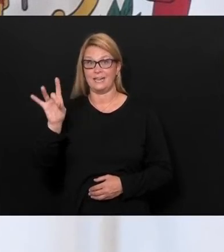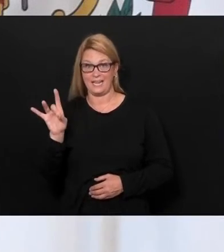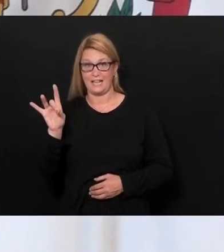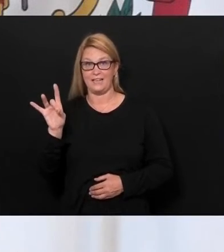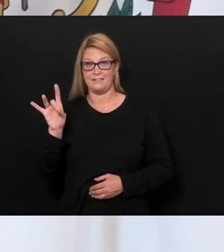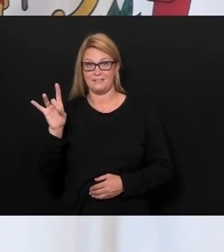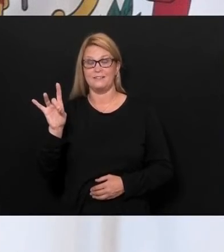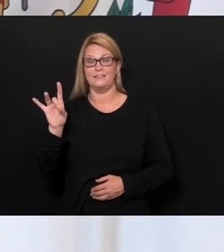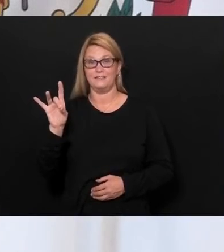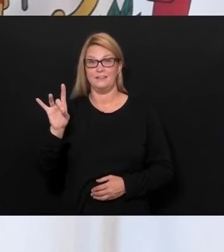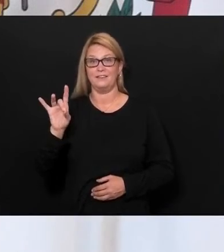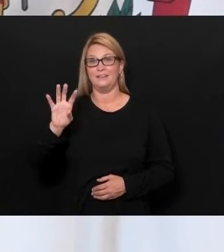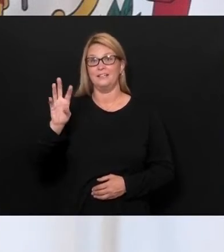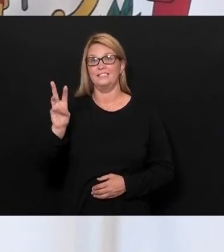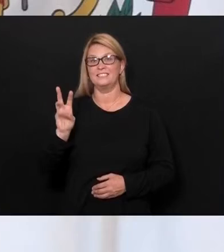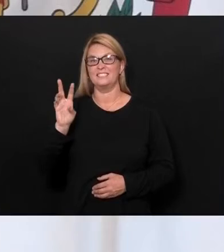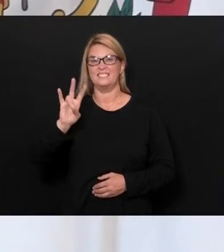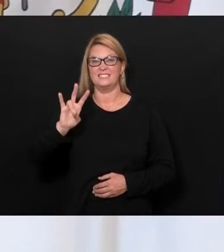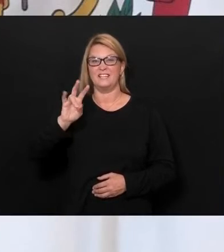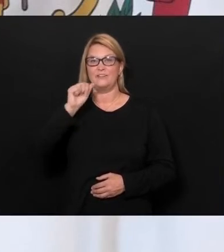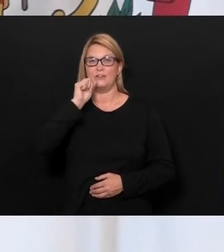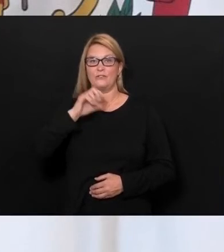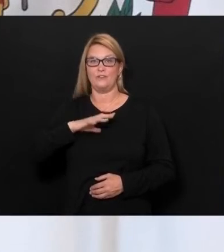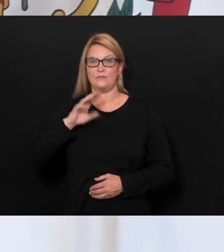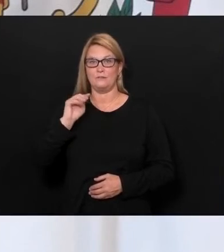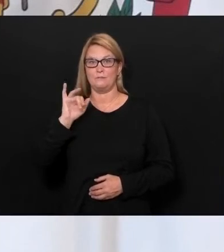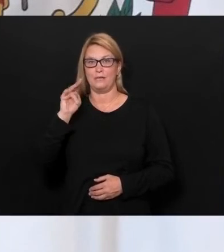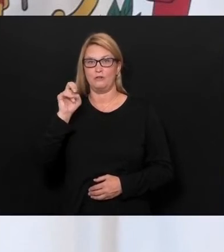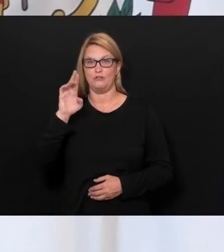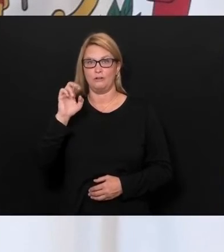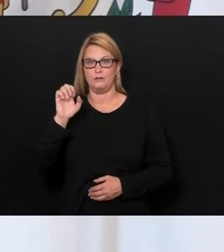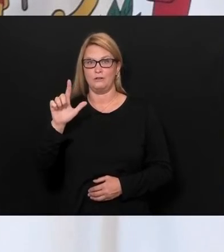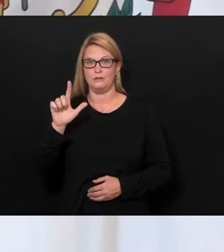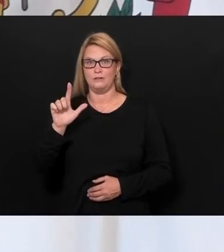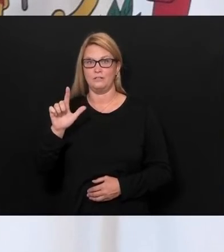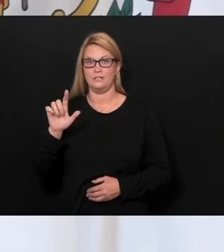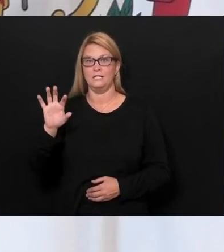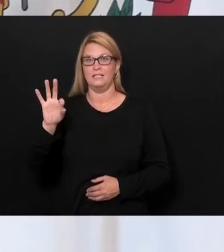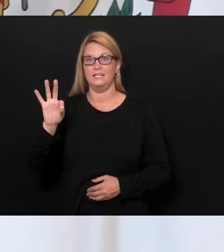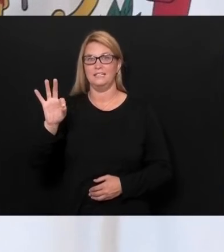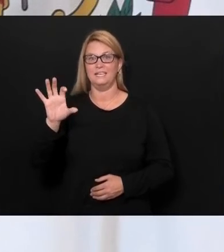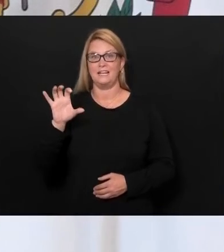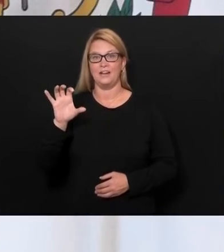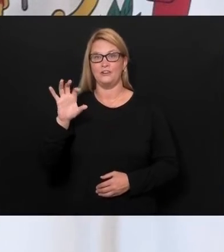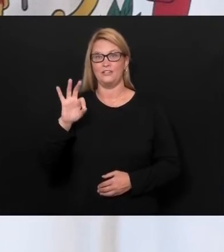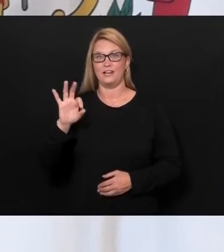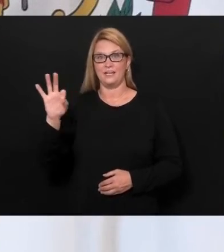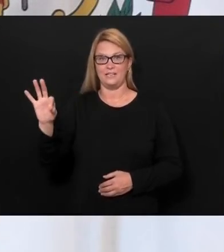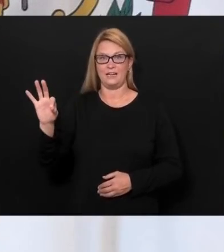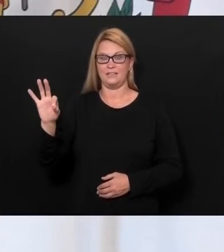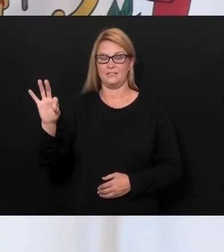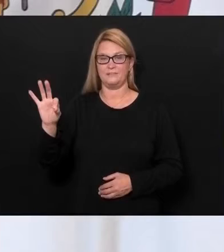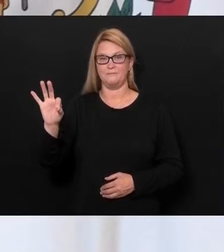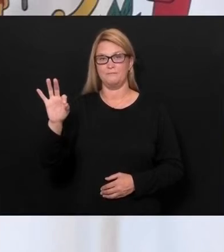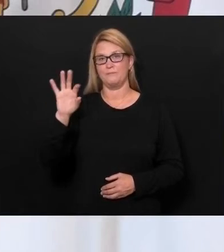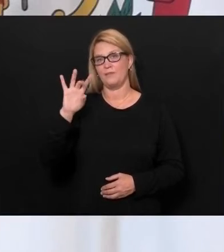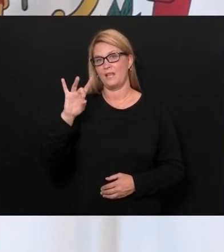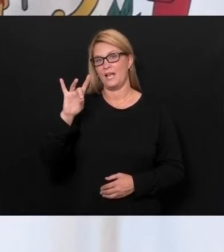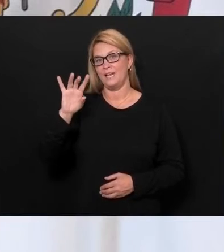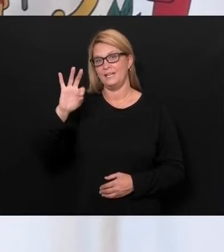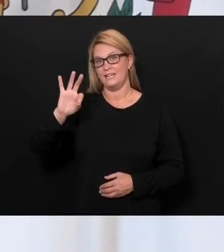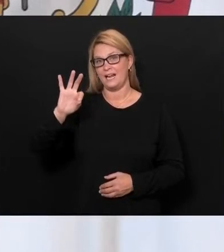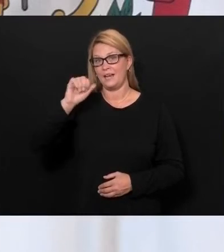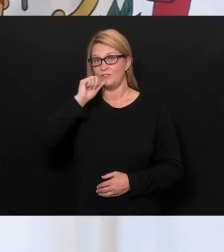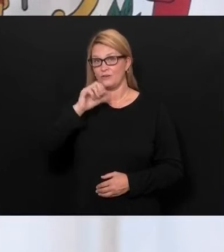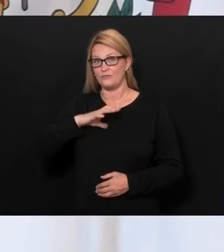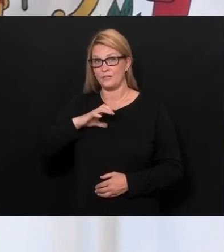998th death, a 67-year-old female from Mineral County. The 999th death, an